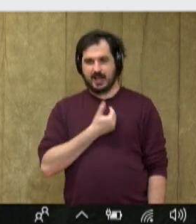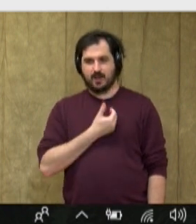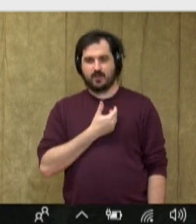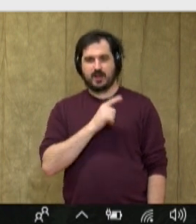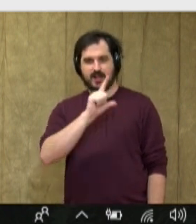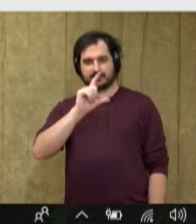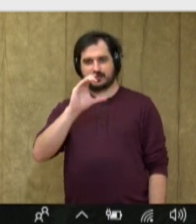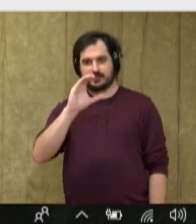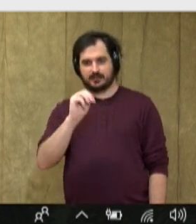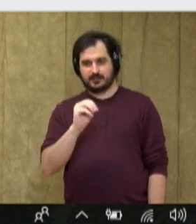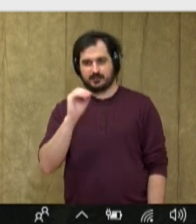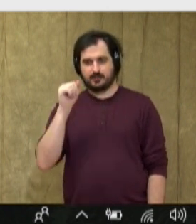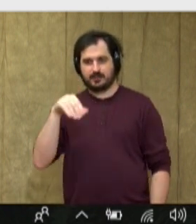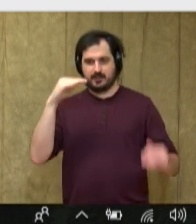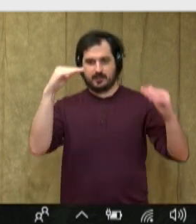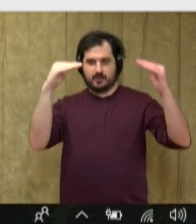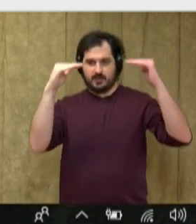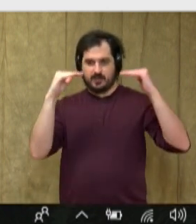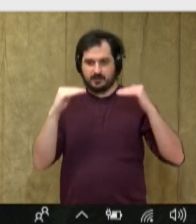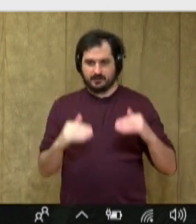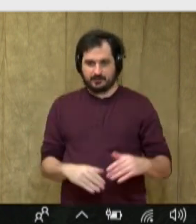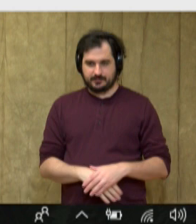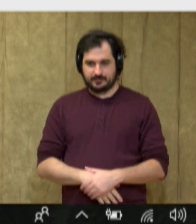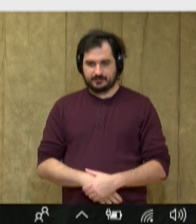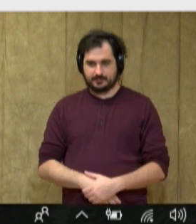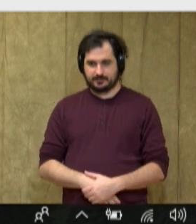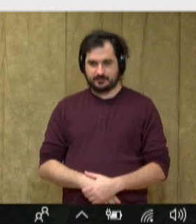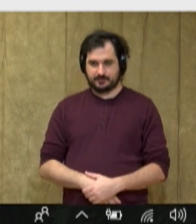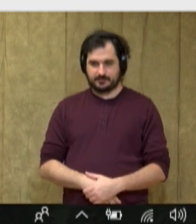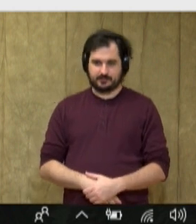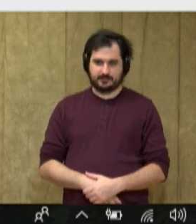So now I can go down here